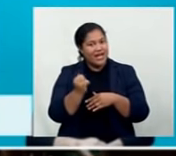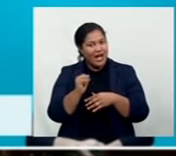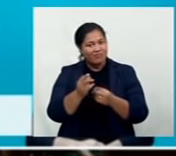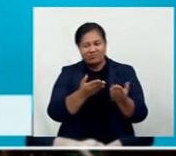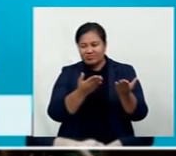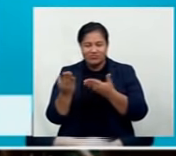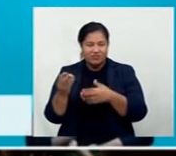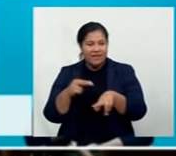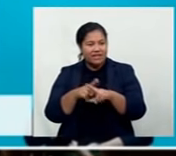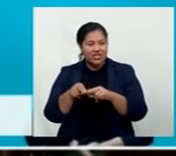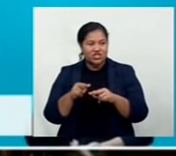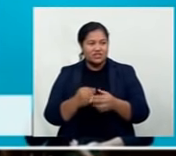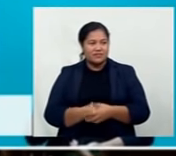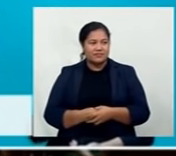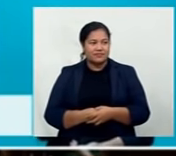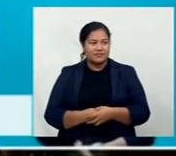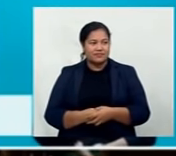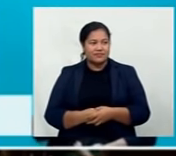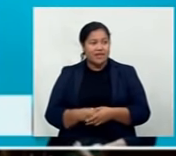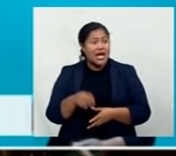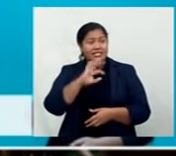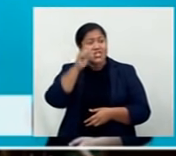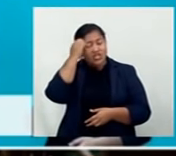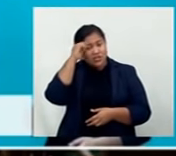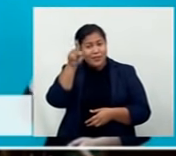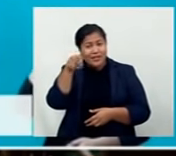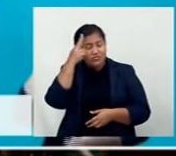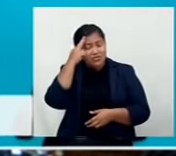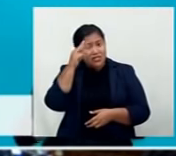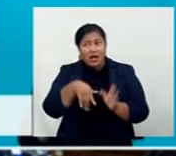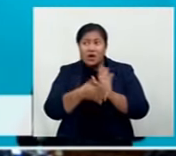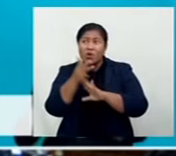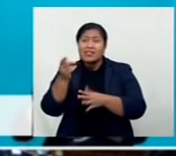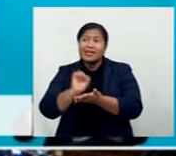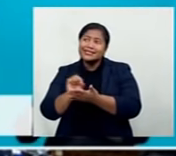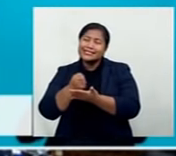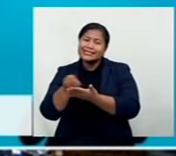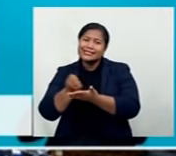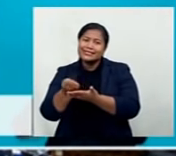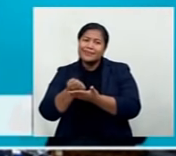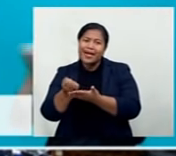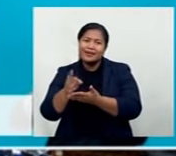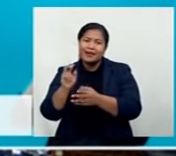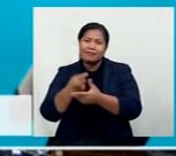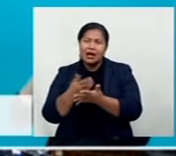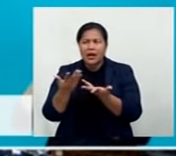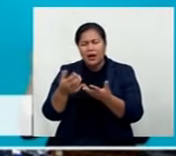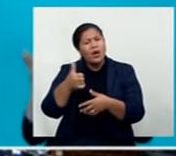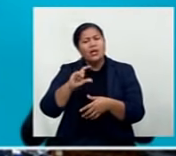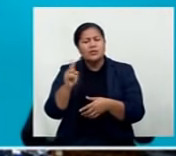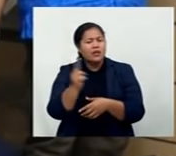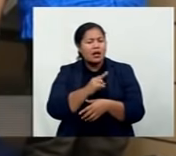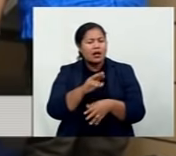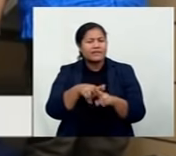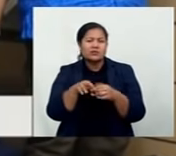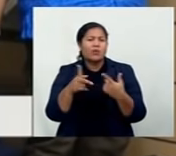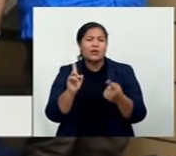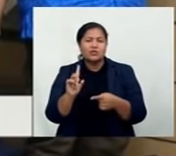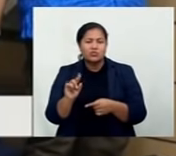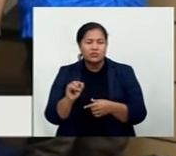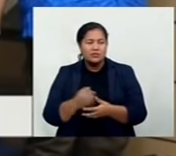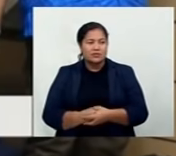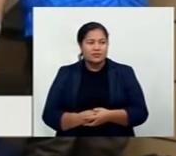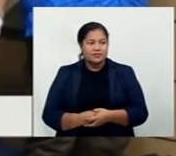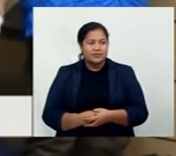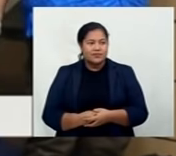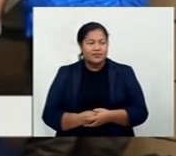not stupid. That's the very reason. They go there, they're spending there. What usually will be into Fiji? Order. When they come